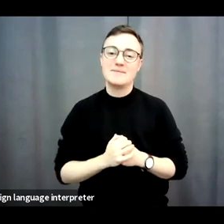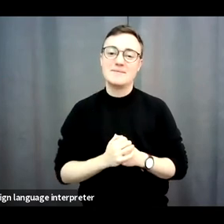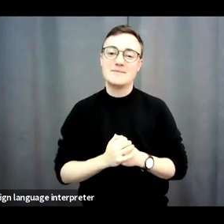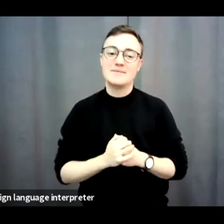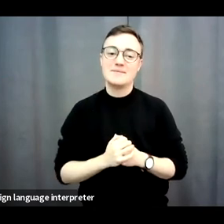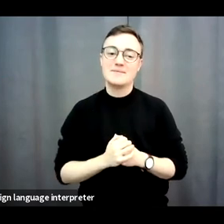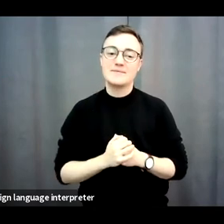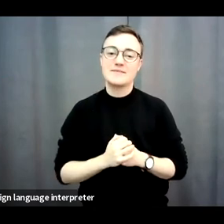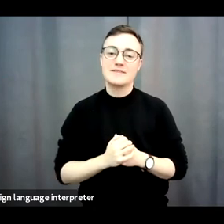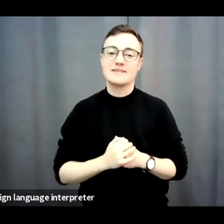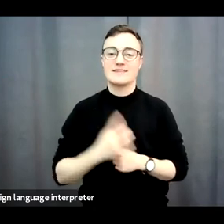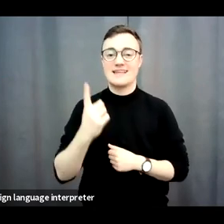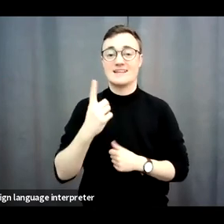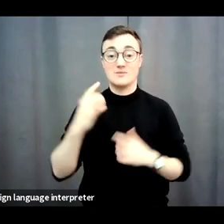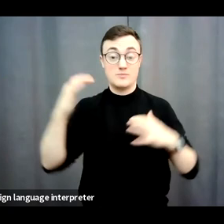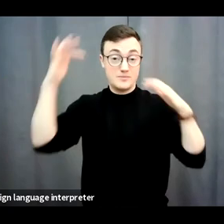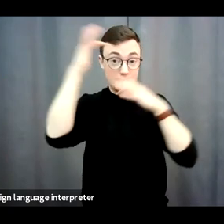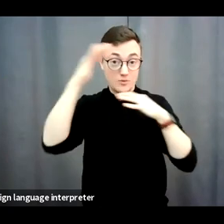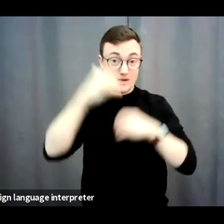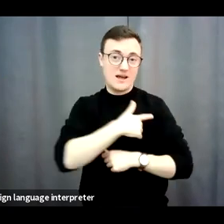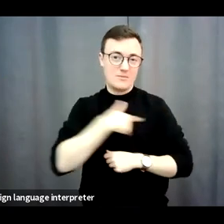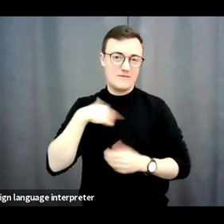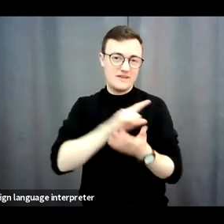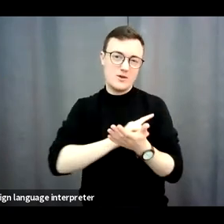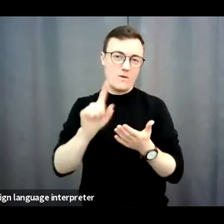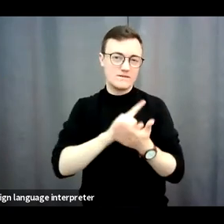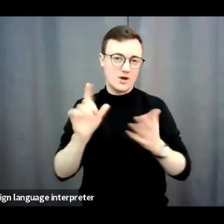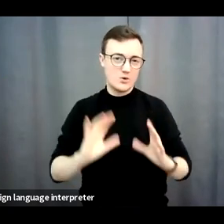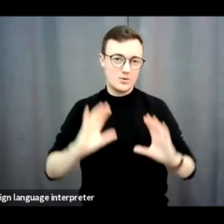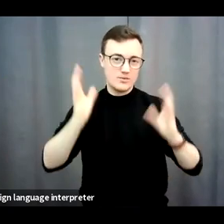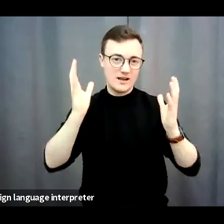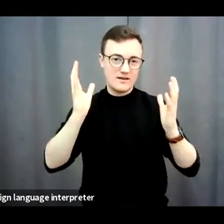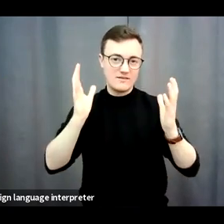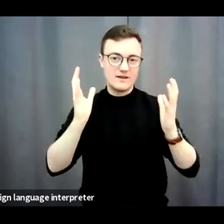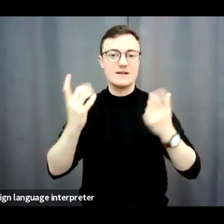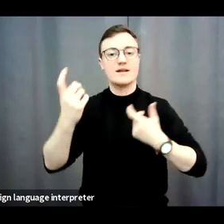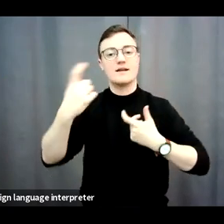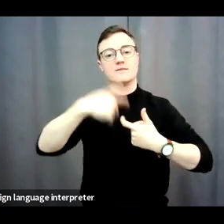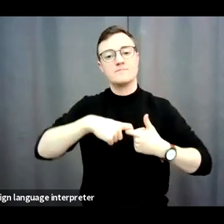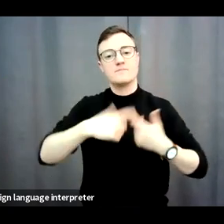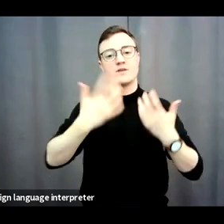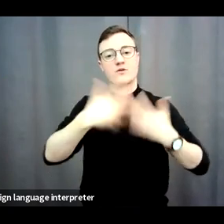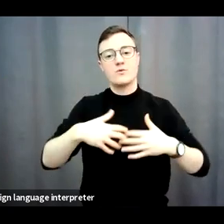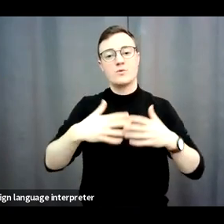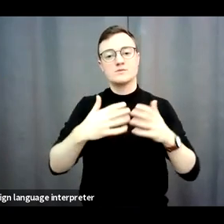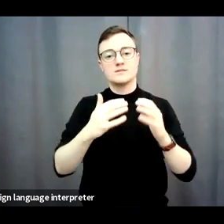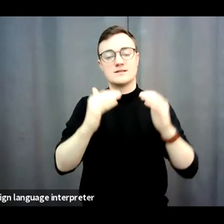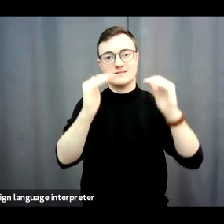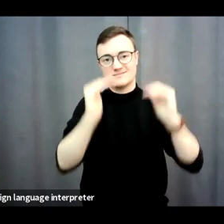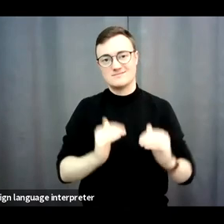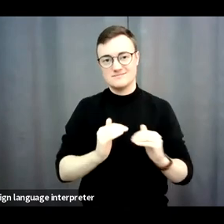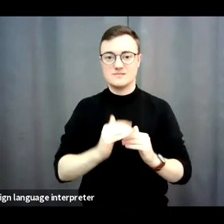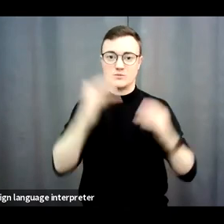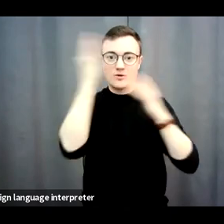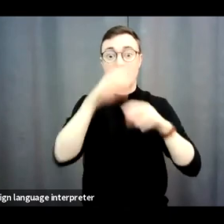one problem that we often face is that when it comes to disability issues in general, we